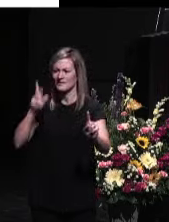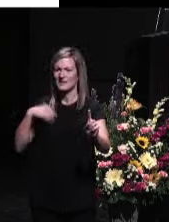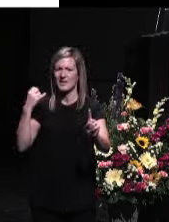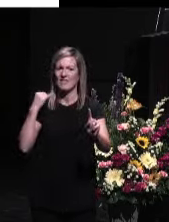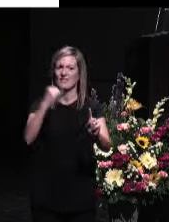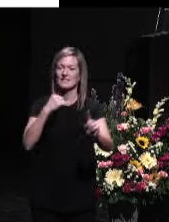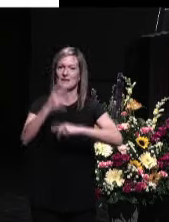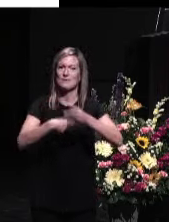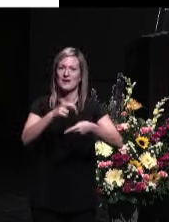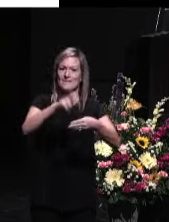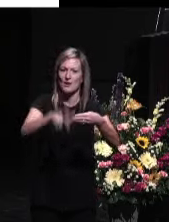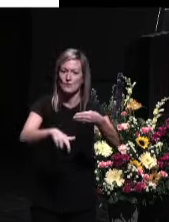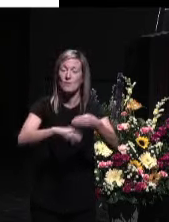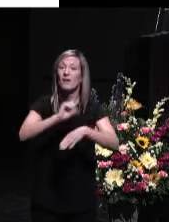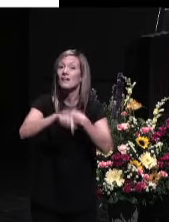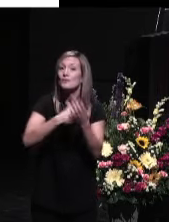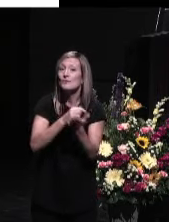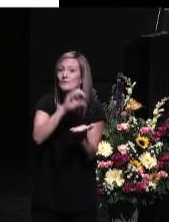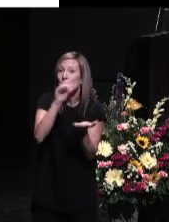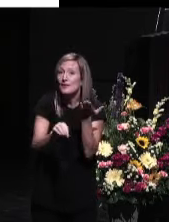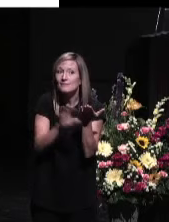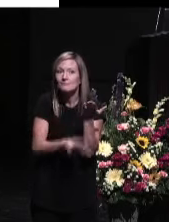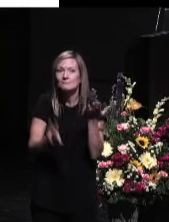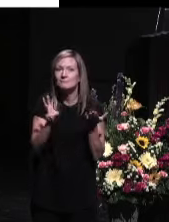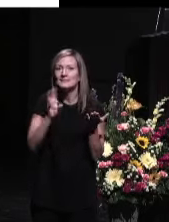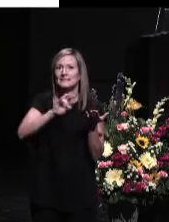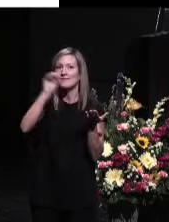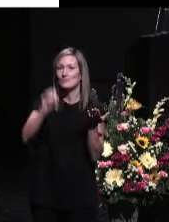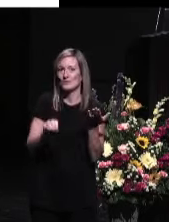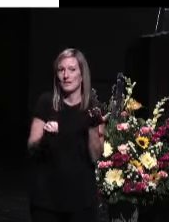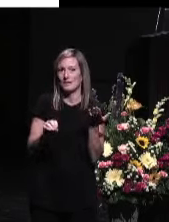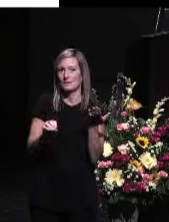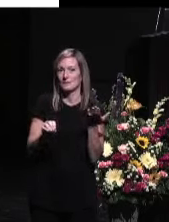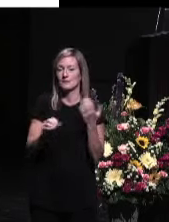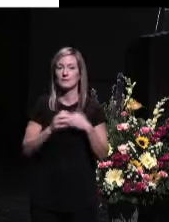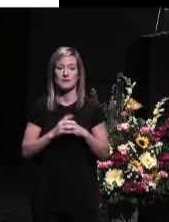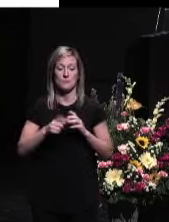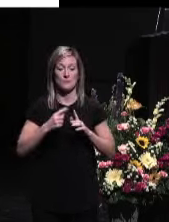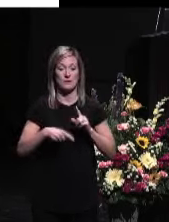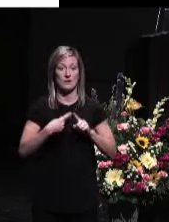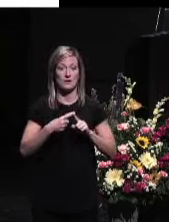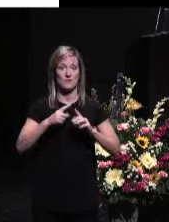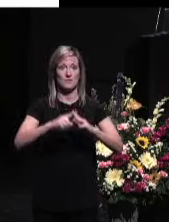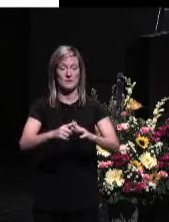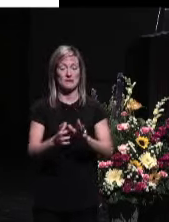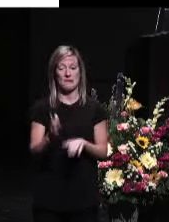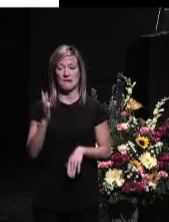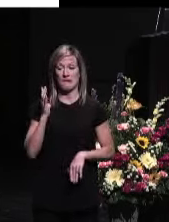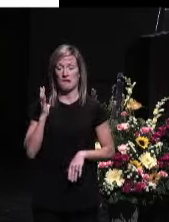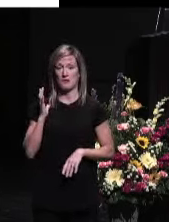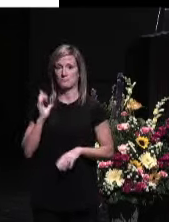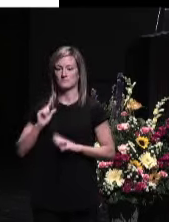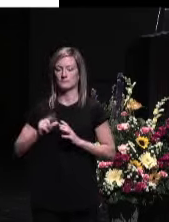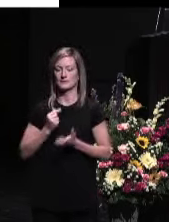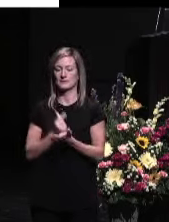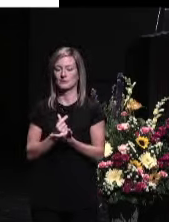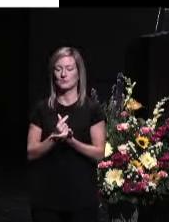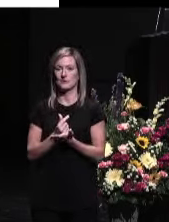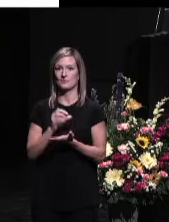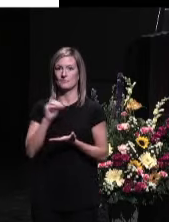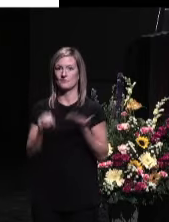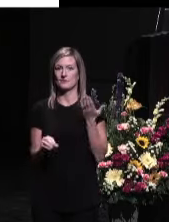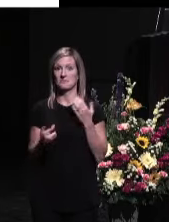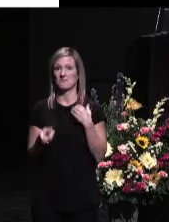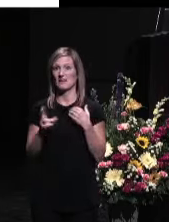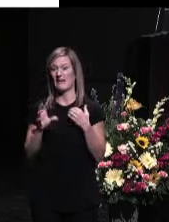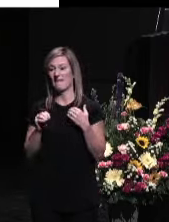A graduation rate that is about 67%. When we began, the graduation rate was in the high 50s. We